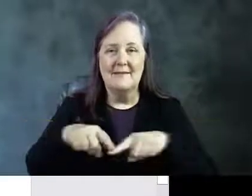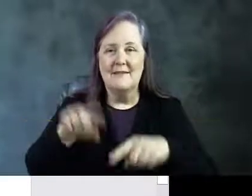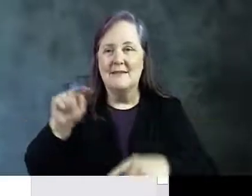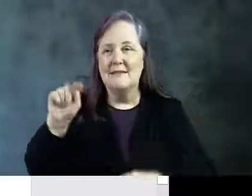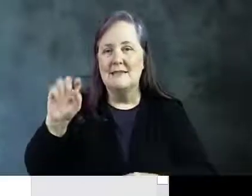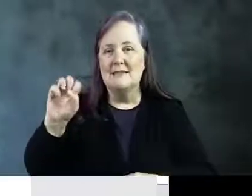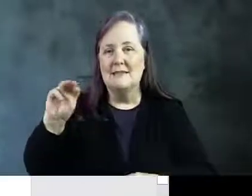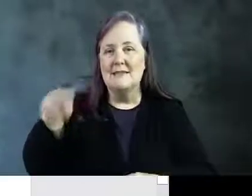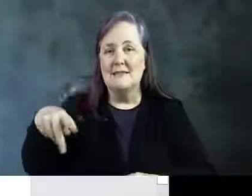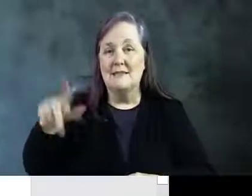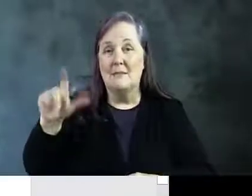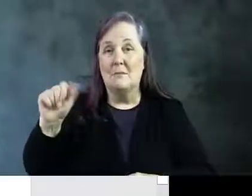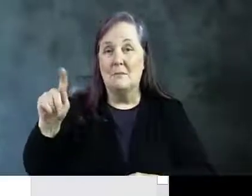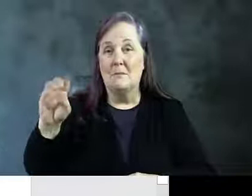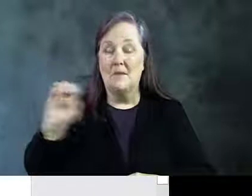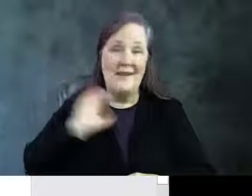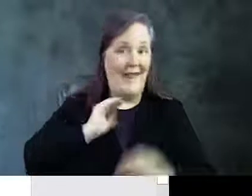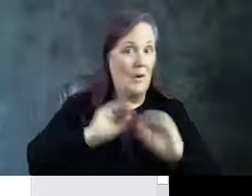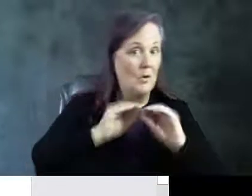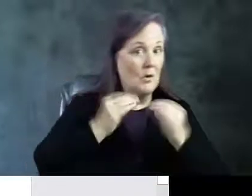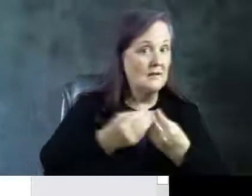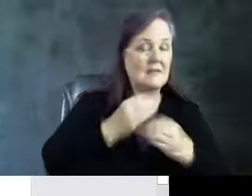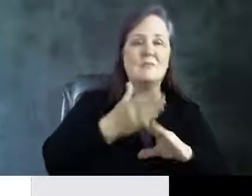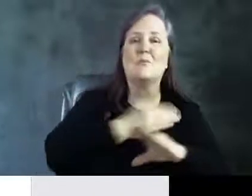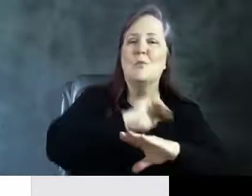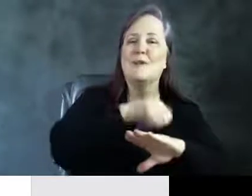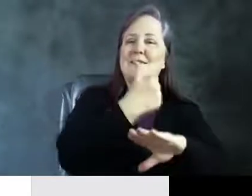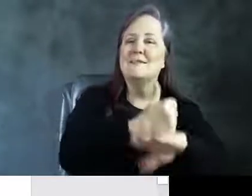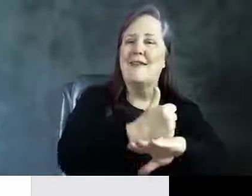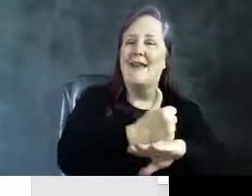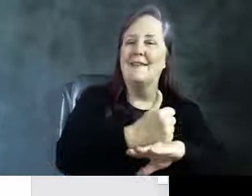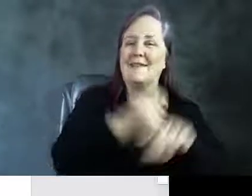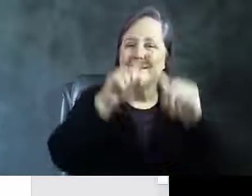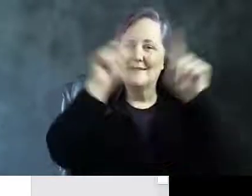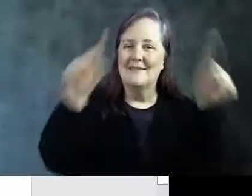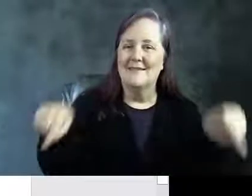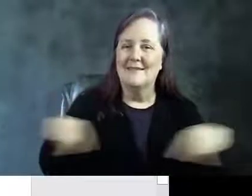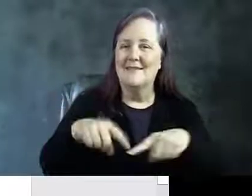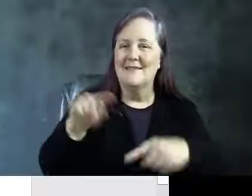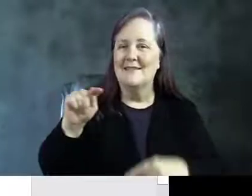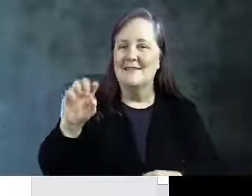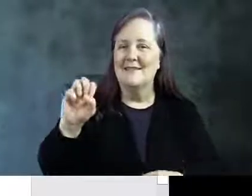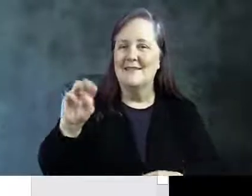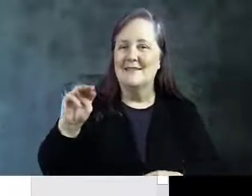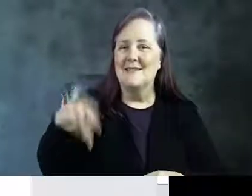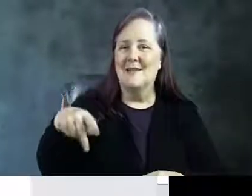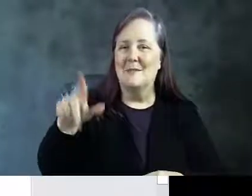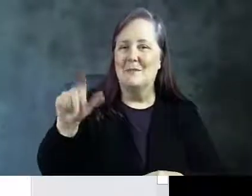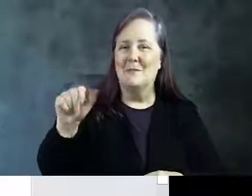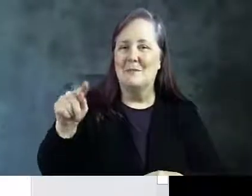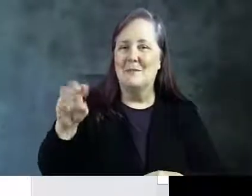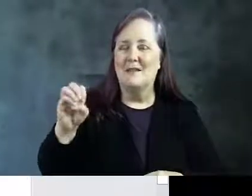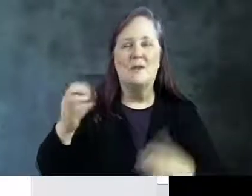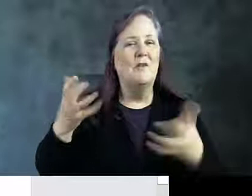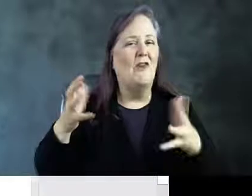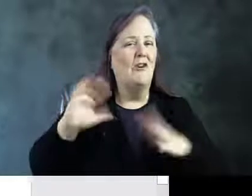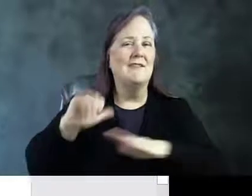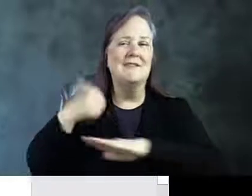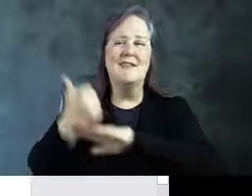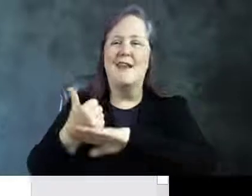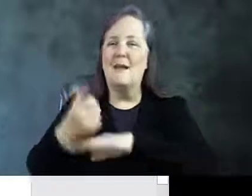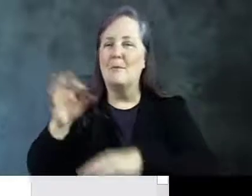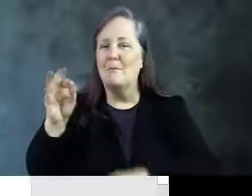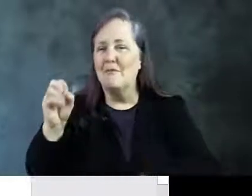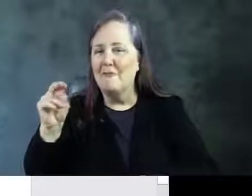we do have some pre-made templates that have all of those styles already indicated with the fonts. So that's a